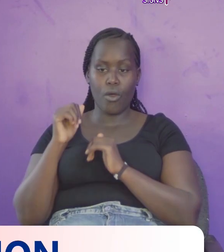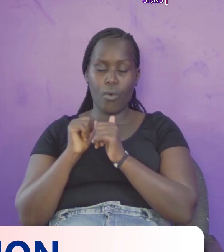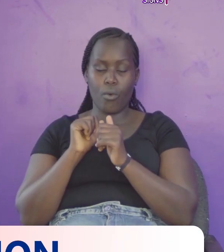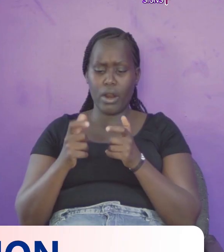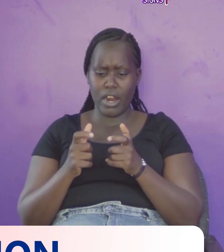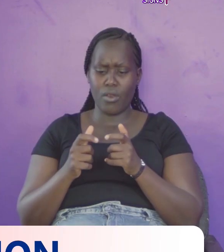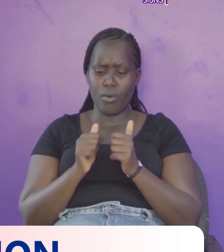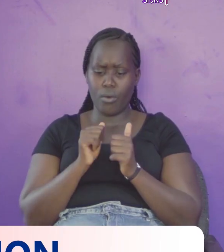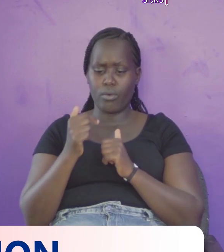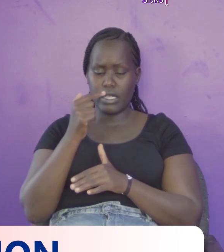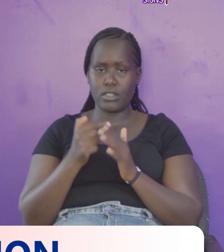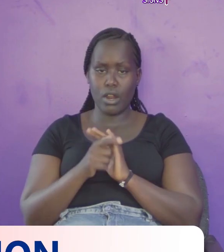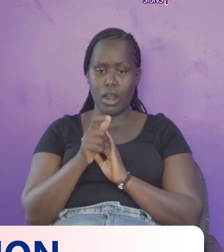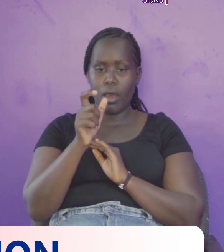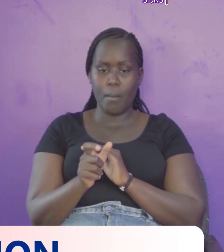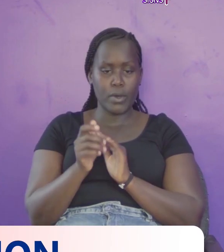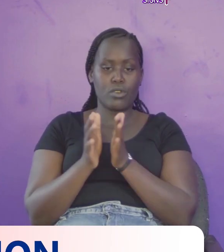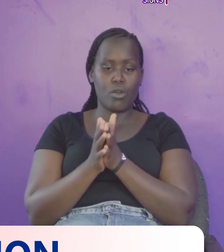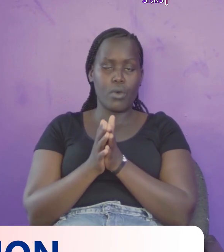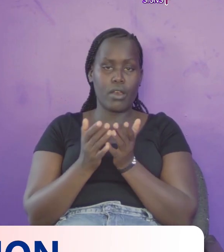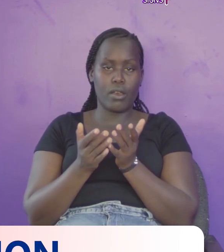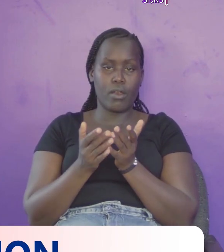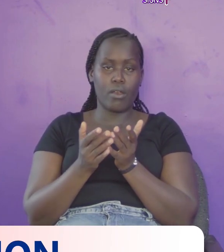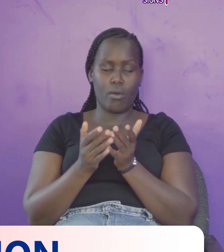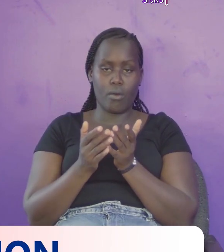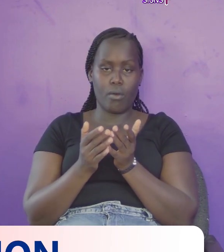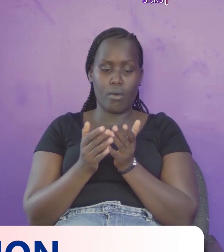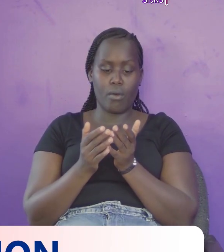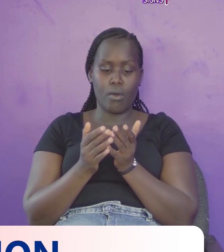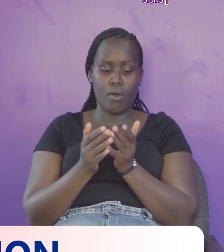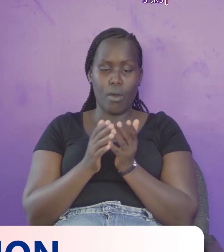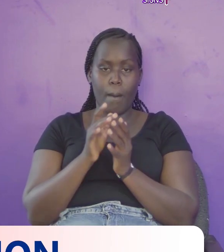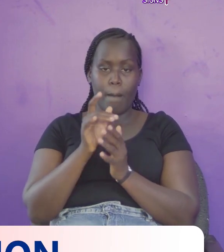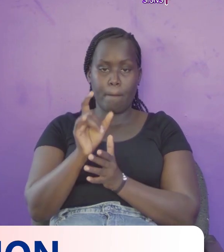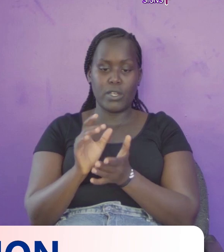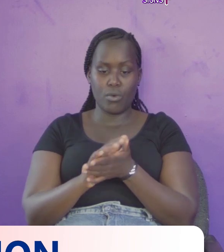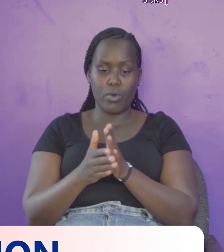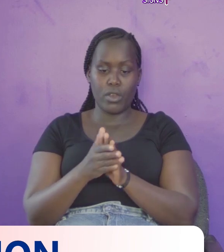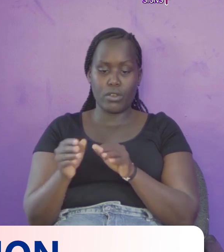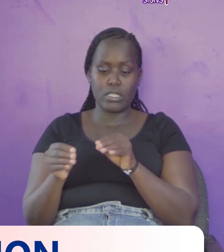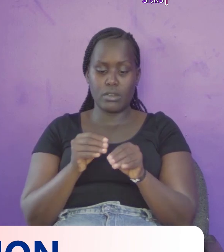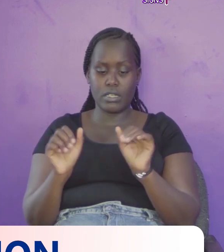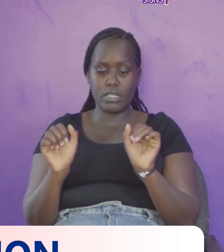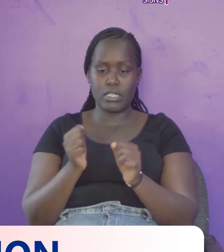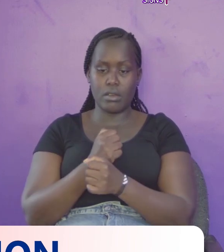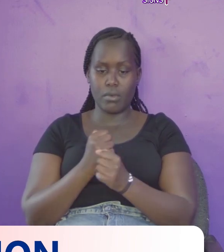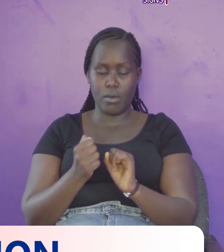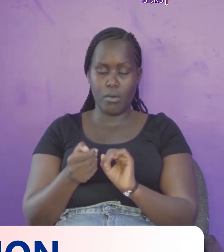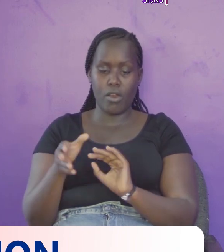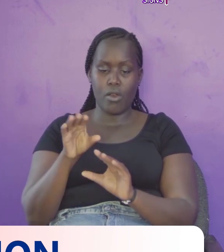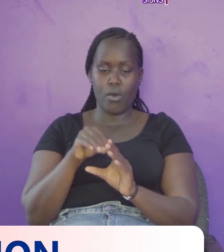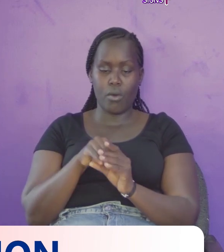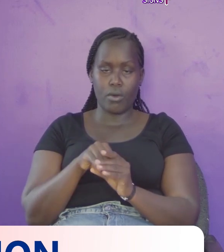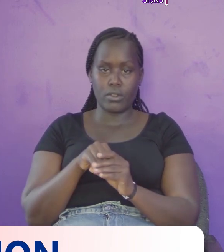that persons that are not disabled should not be included.